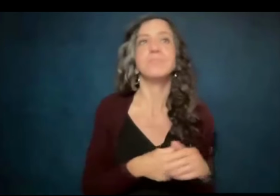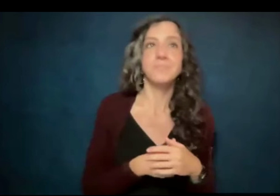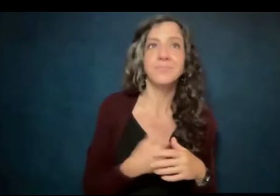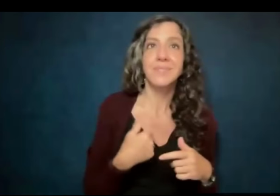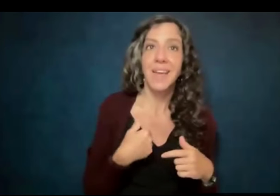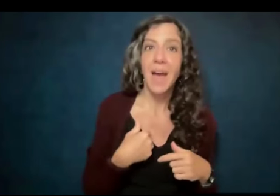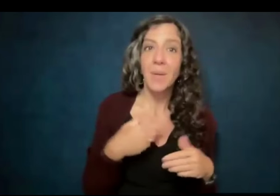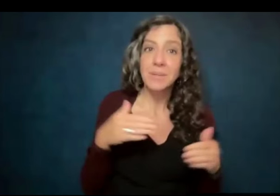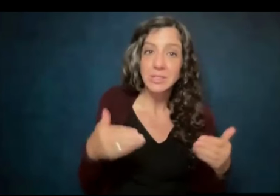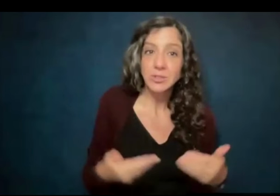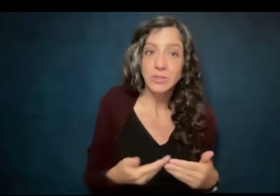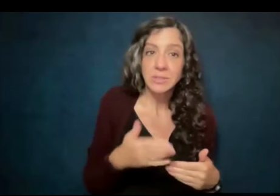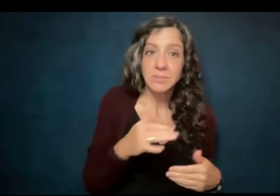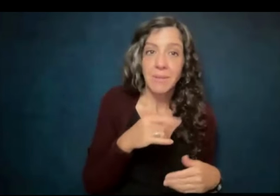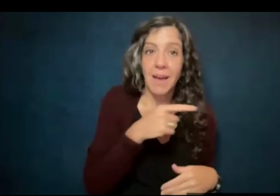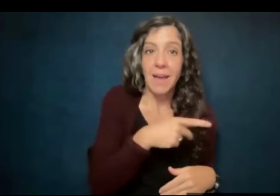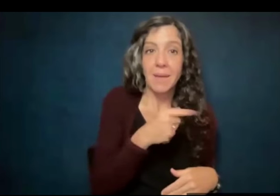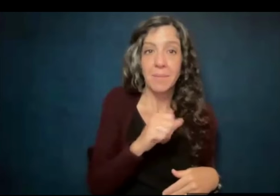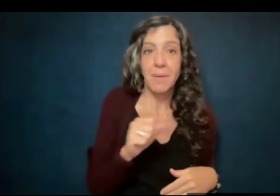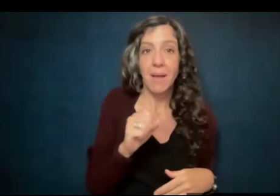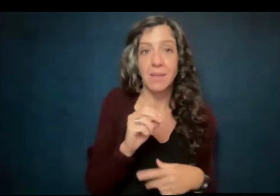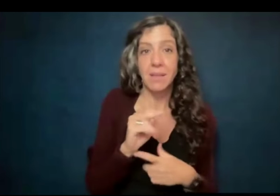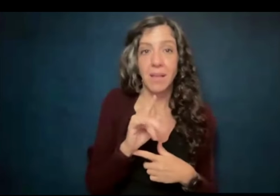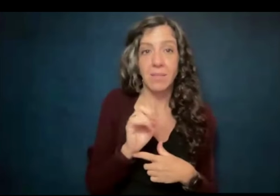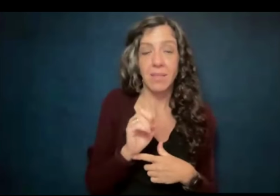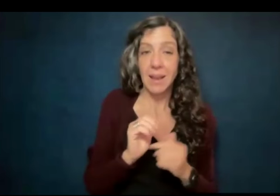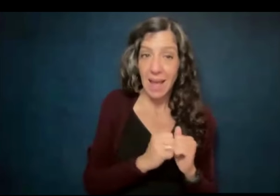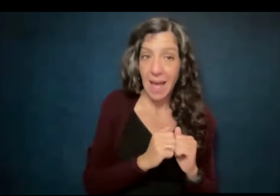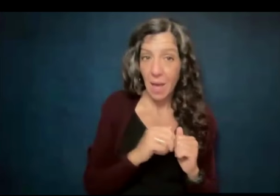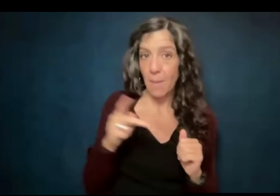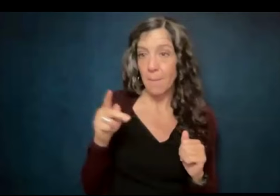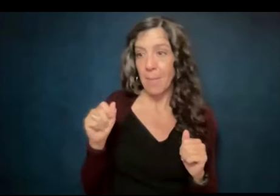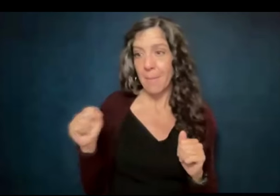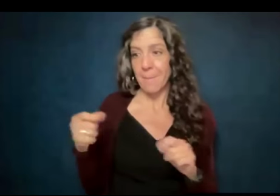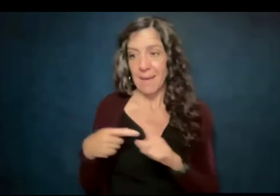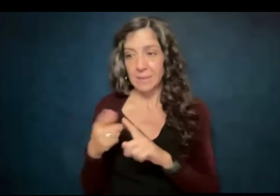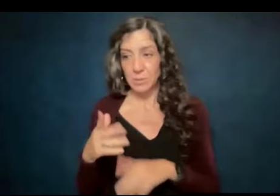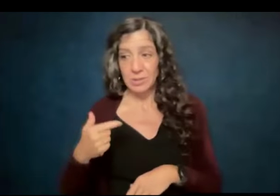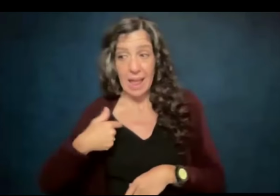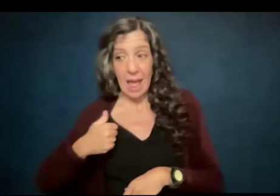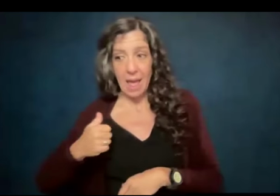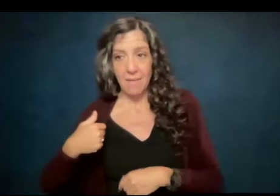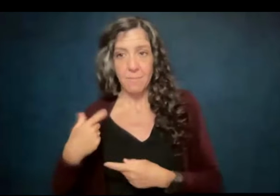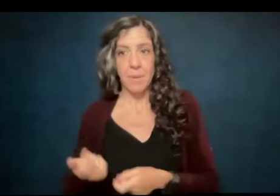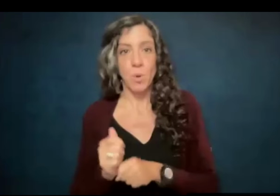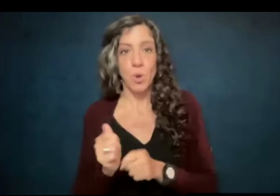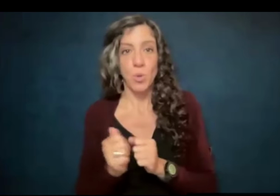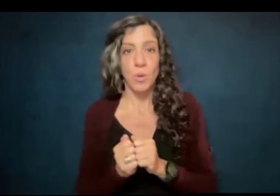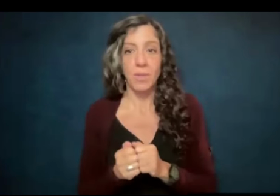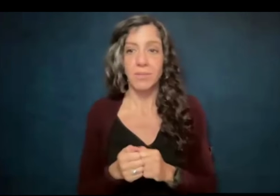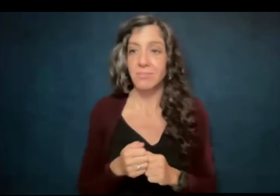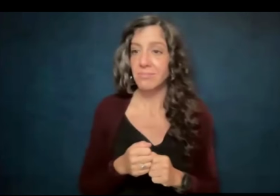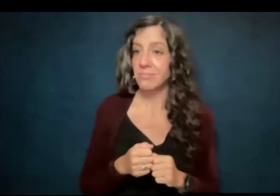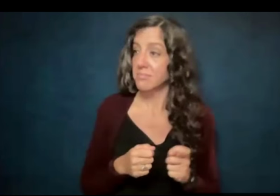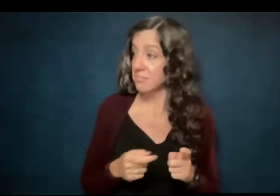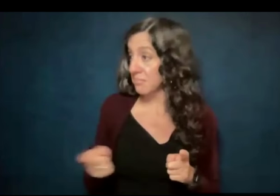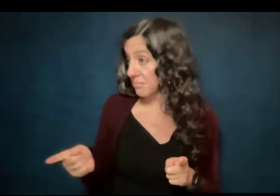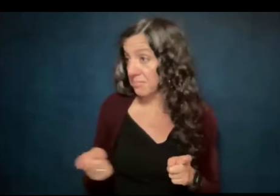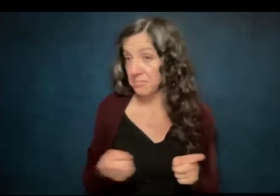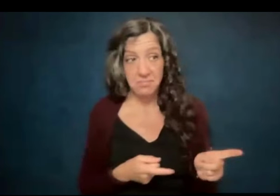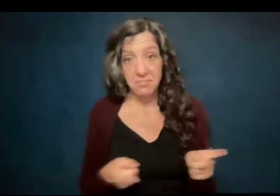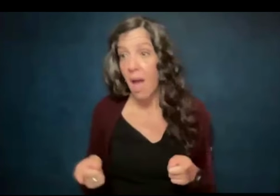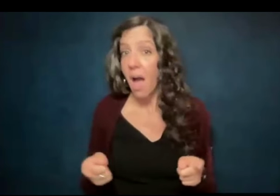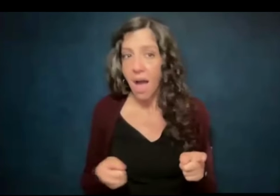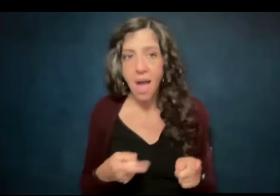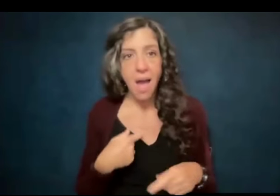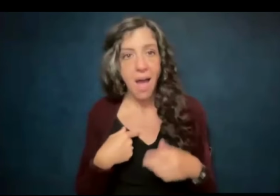was introduced to the pass online by the pass specialist that I worked with and said, I use this so that we can